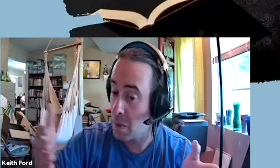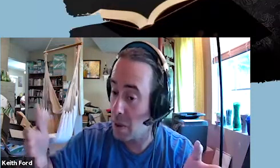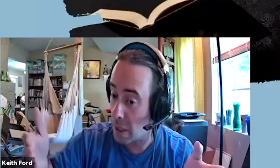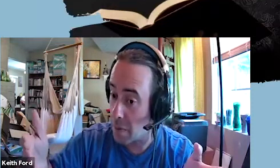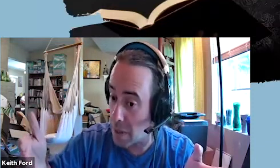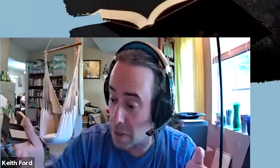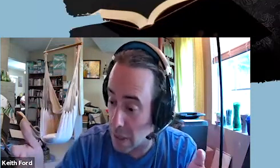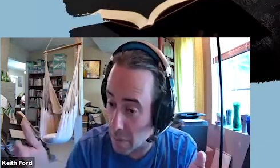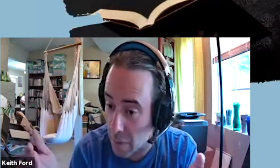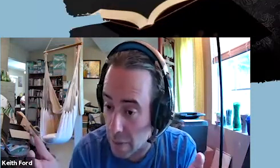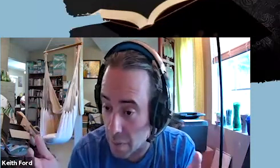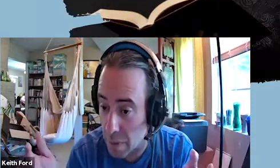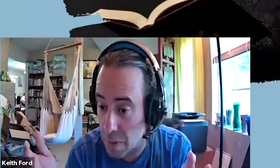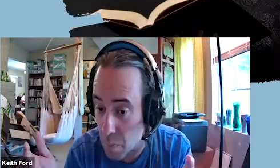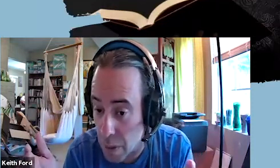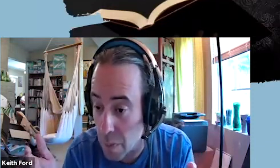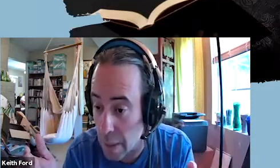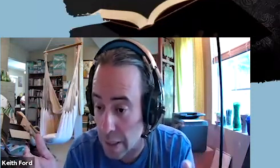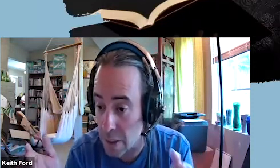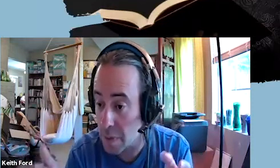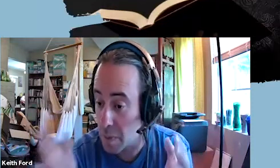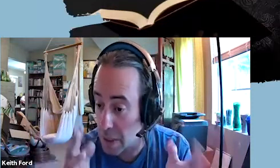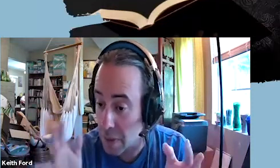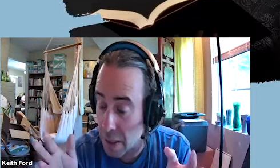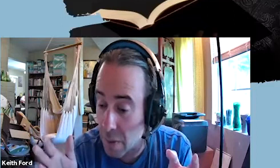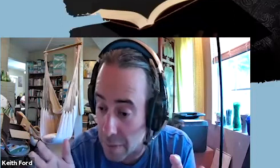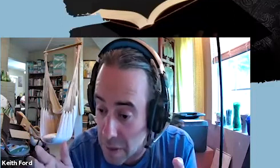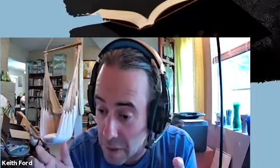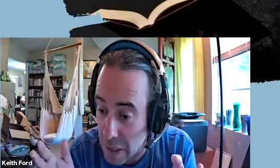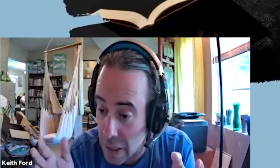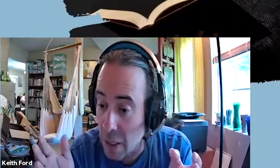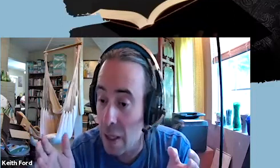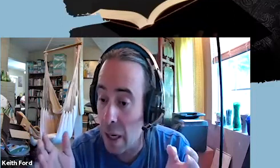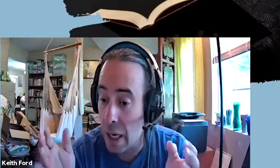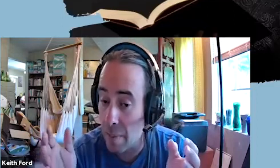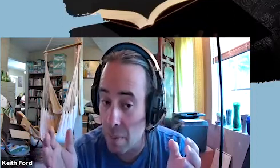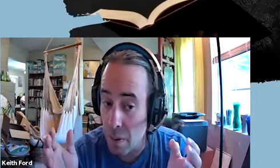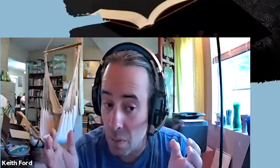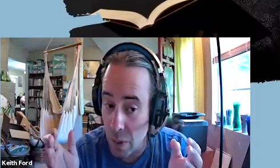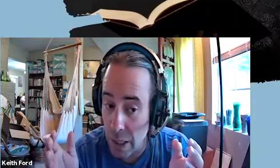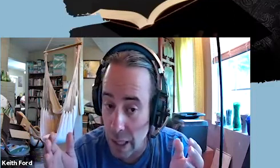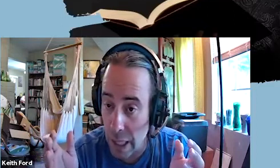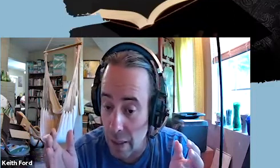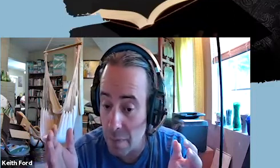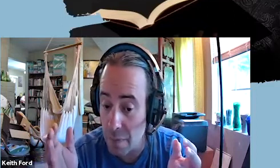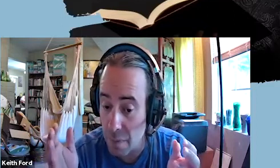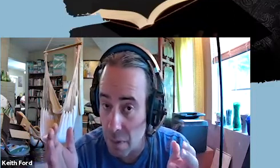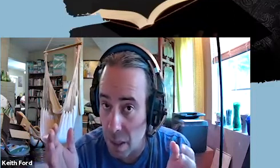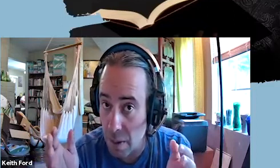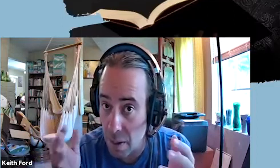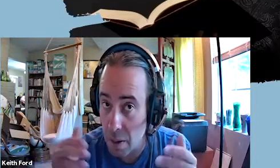We've had some good luck with this, and we've built some really good relationships specifically here at FCC. We